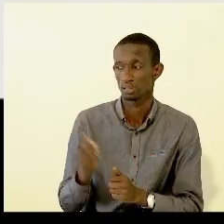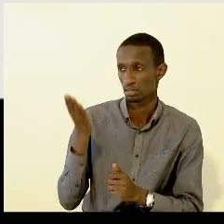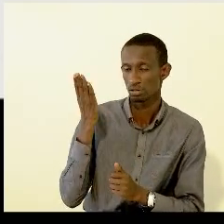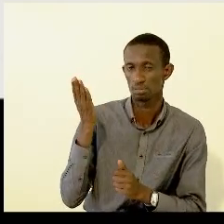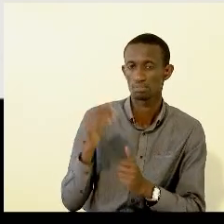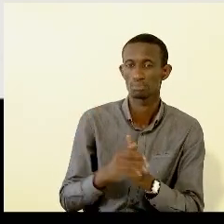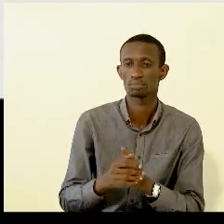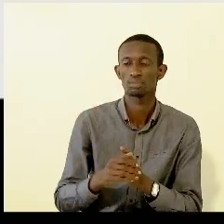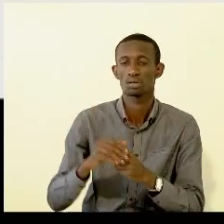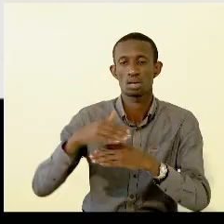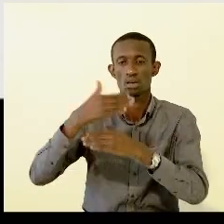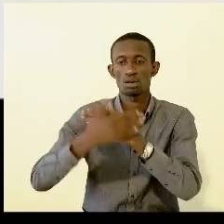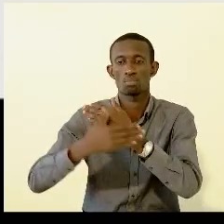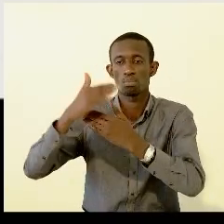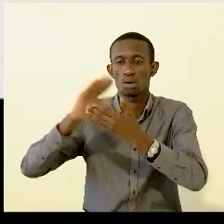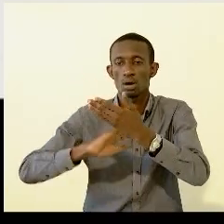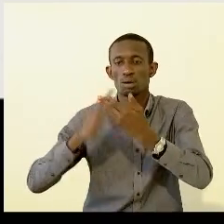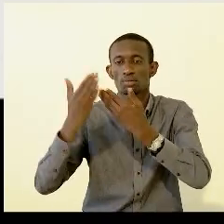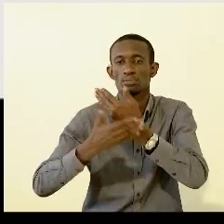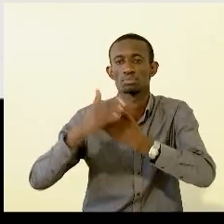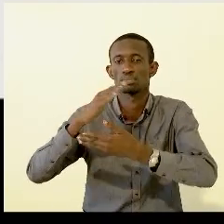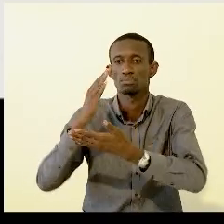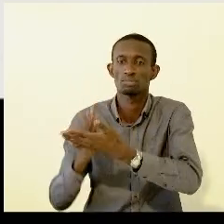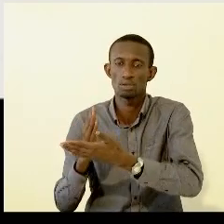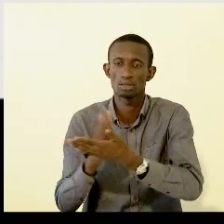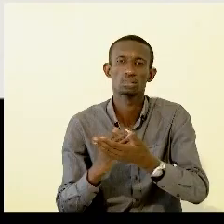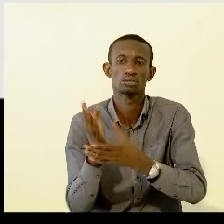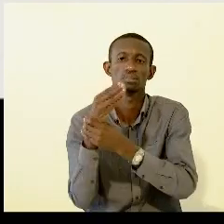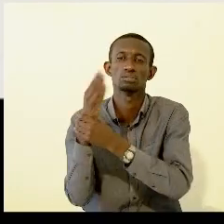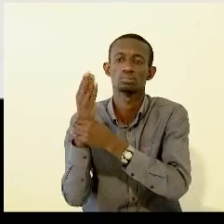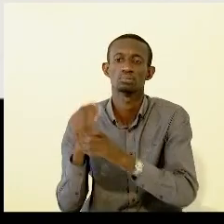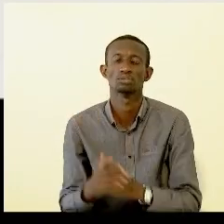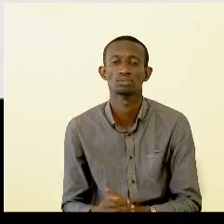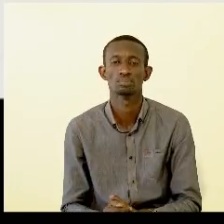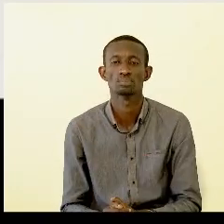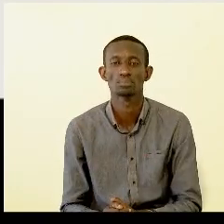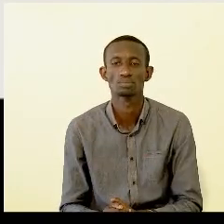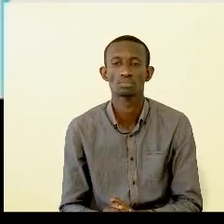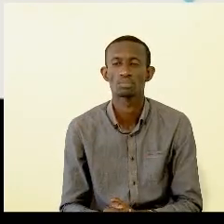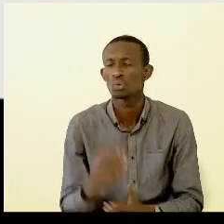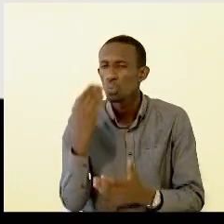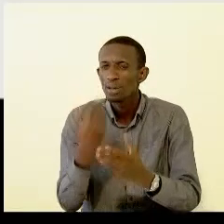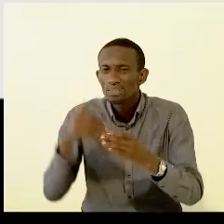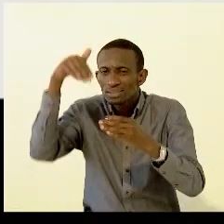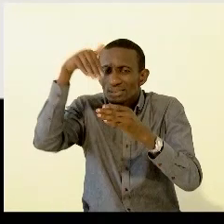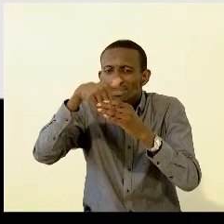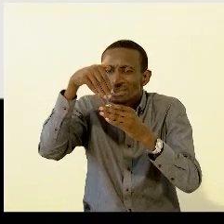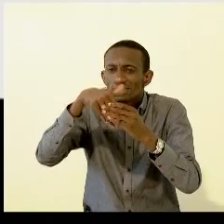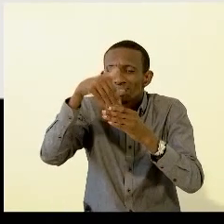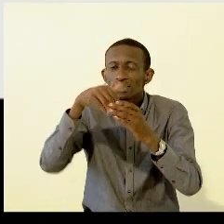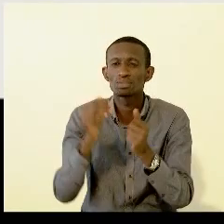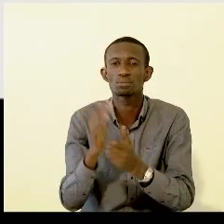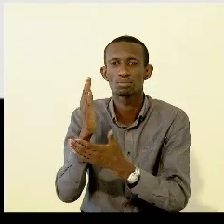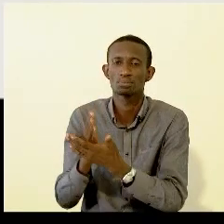are the external parts of a leaf. What about the internal parts of the